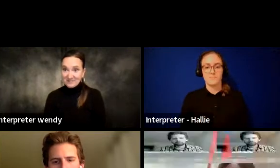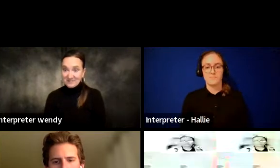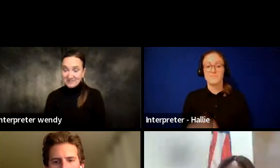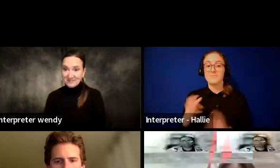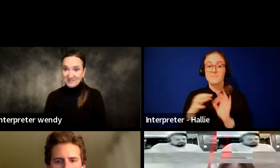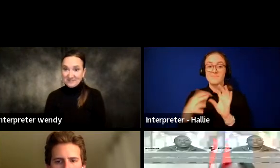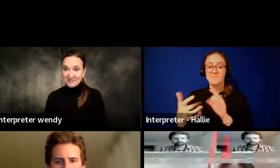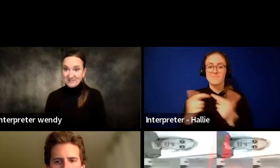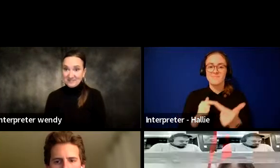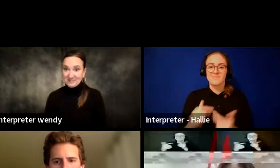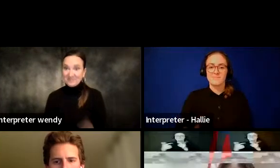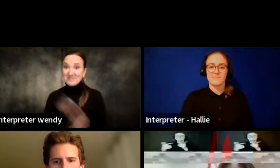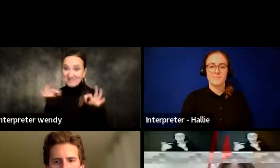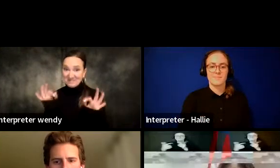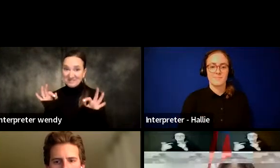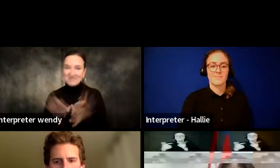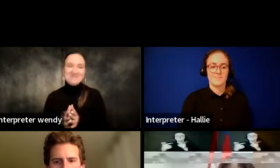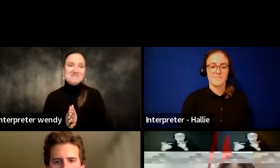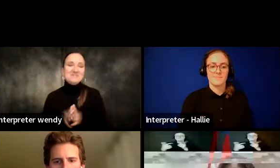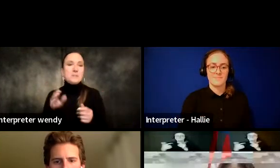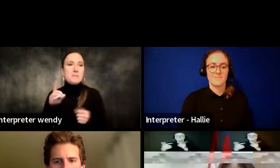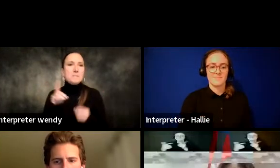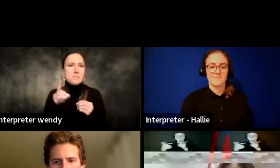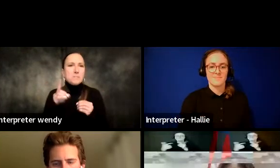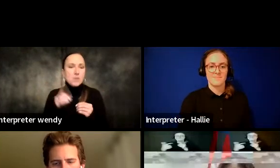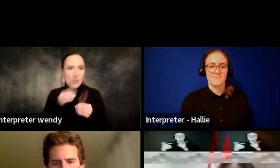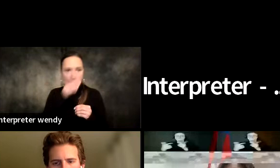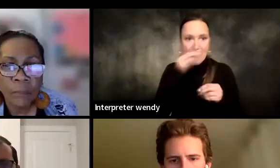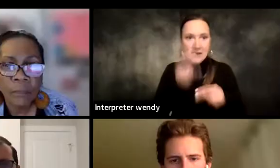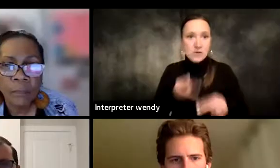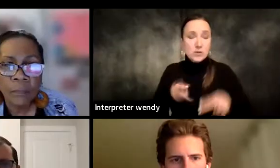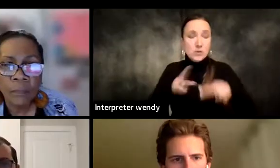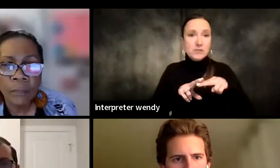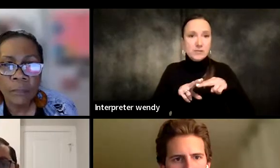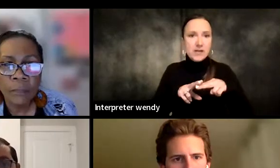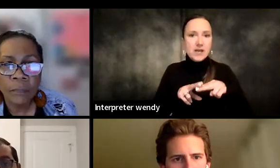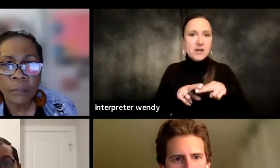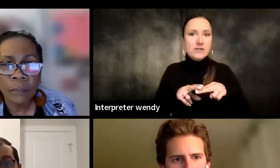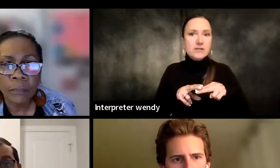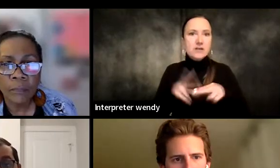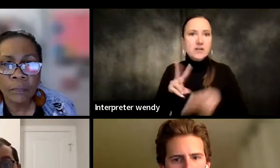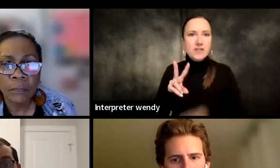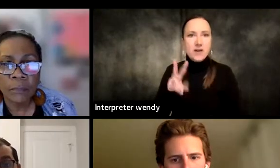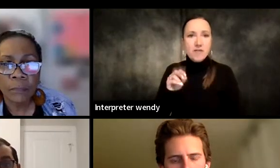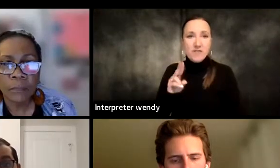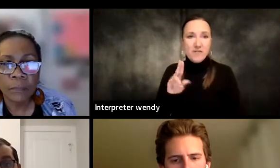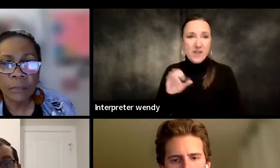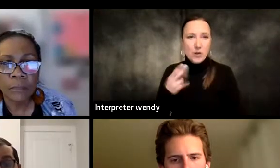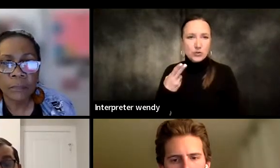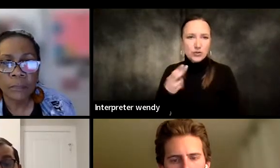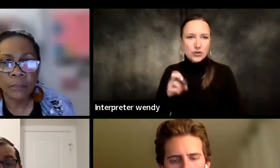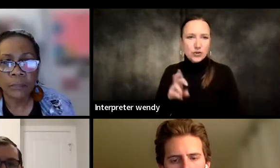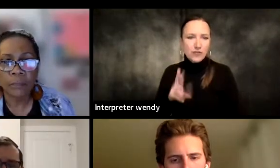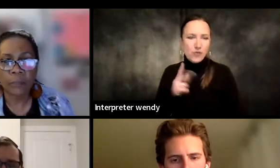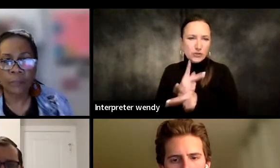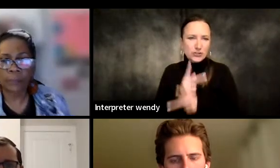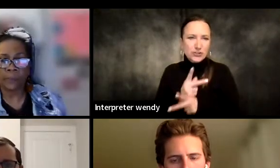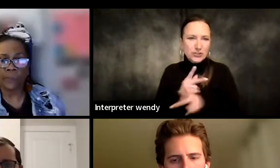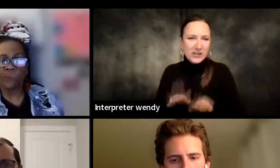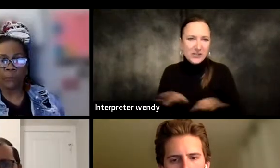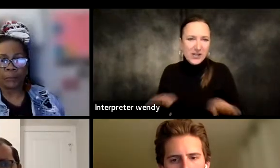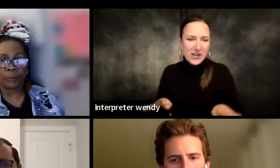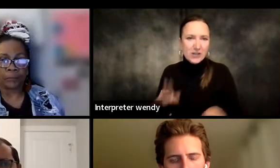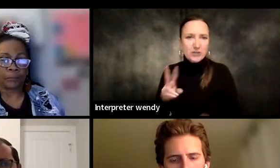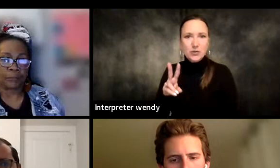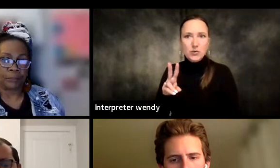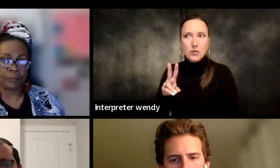Another one is our increasing the child care voucher from 250%